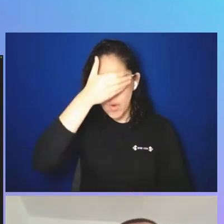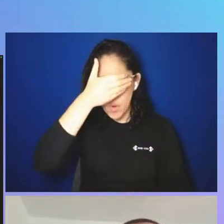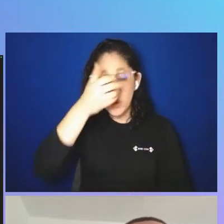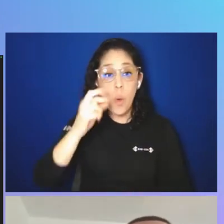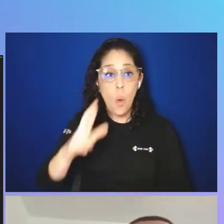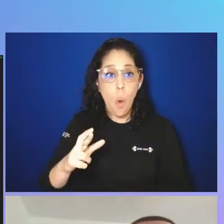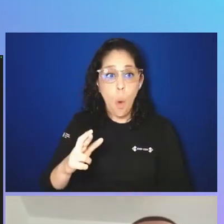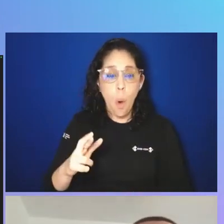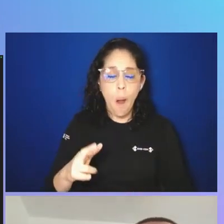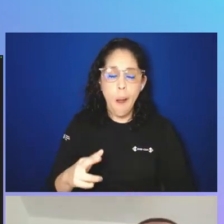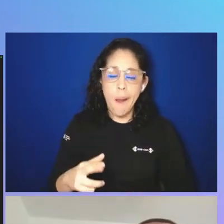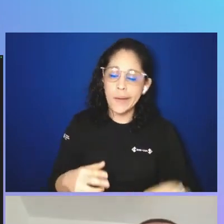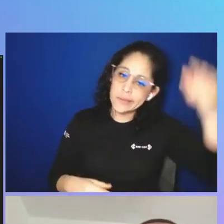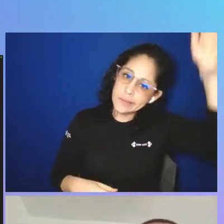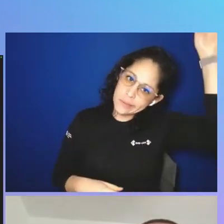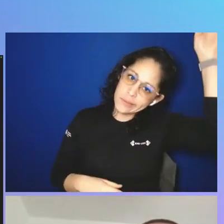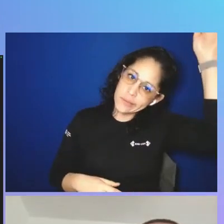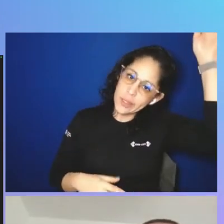to operate a mouse.